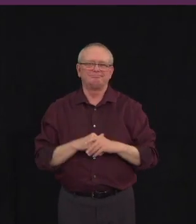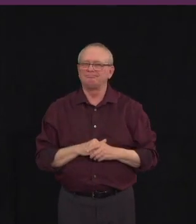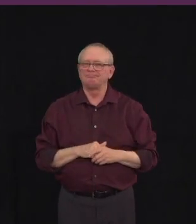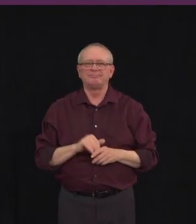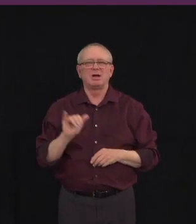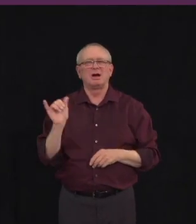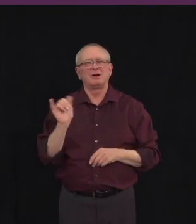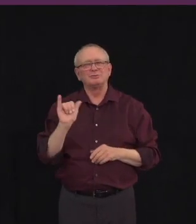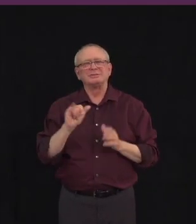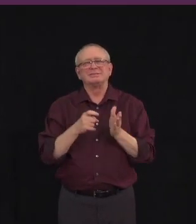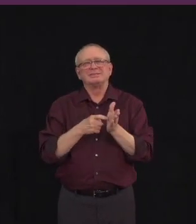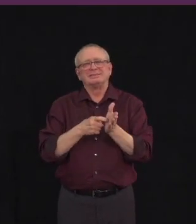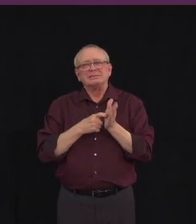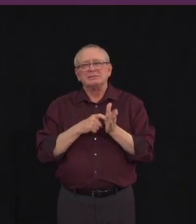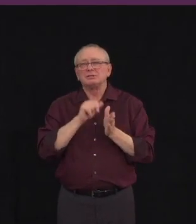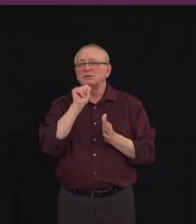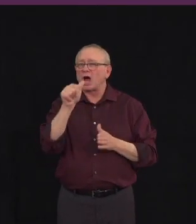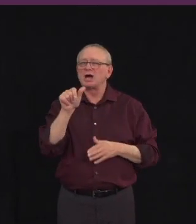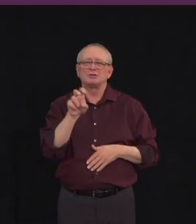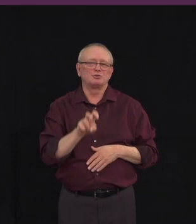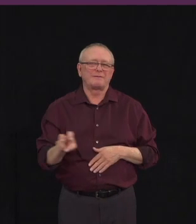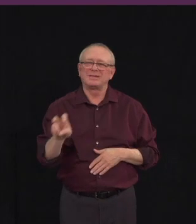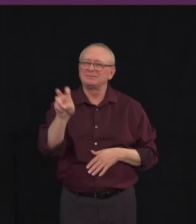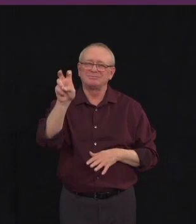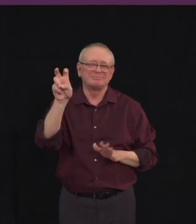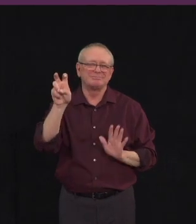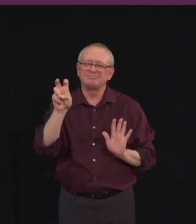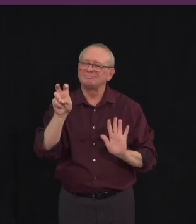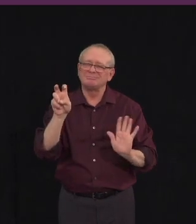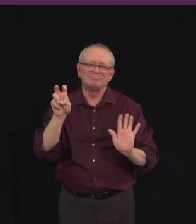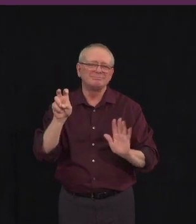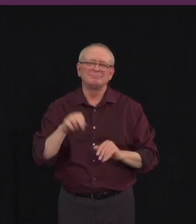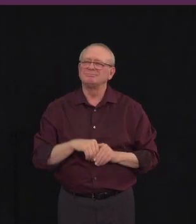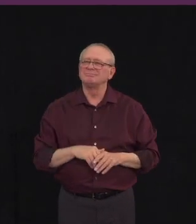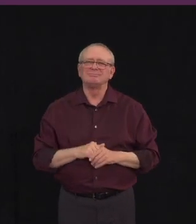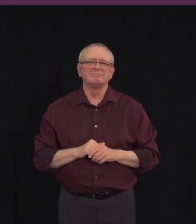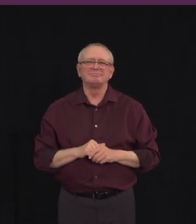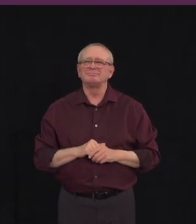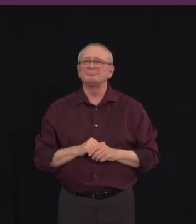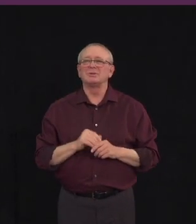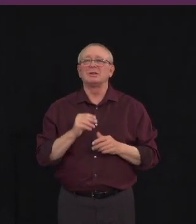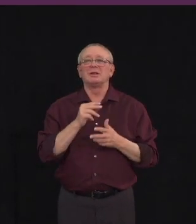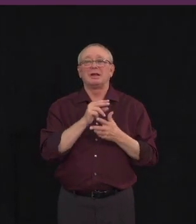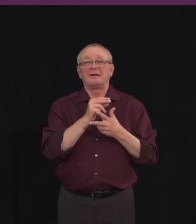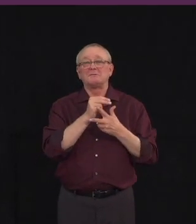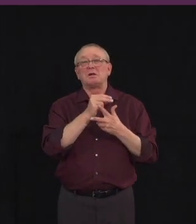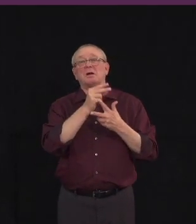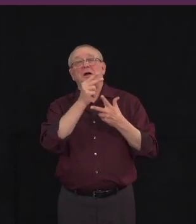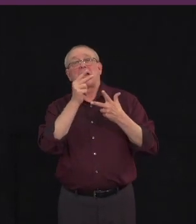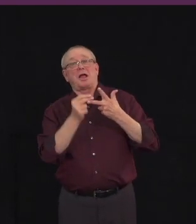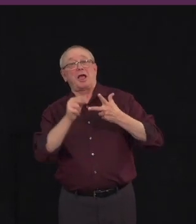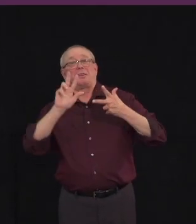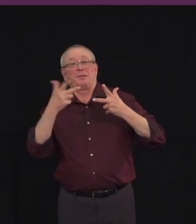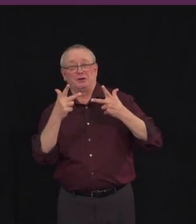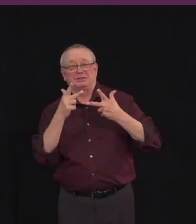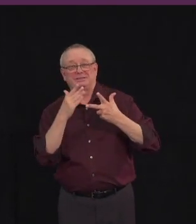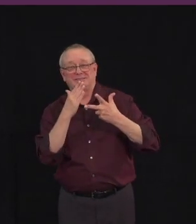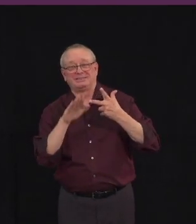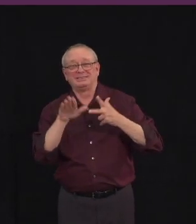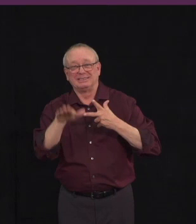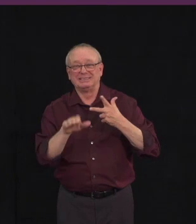travel. Stage three will ease restrictions even more. When we get there, we'll see, for